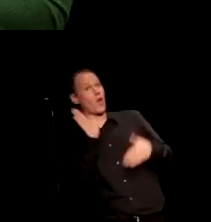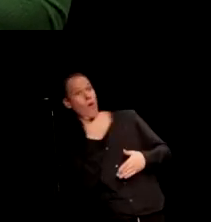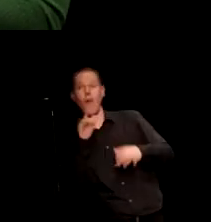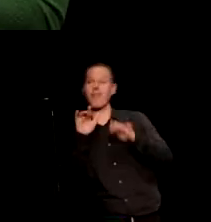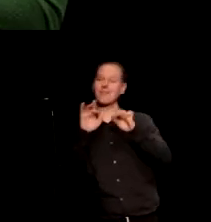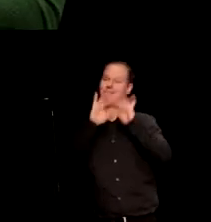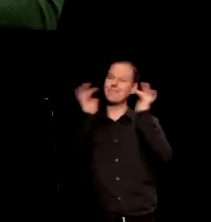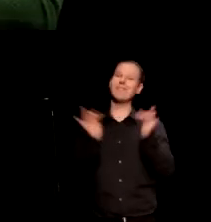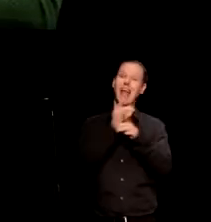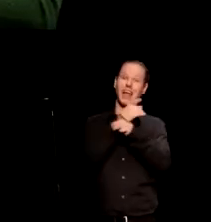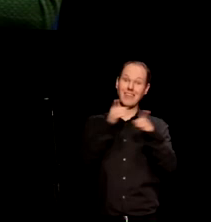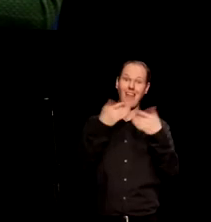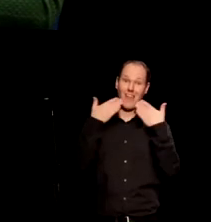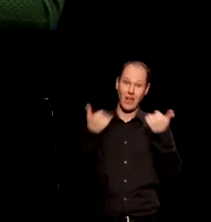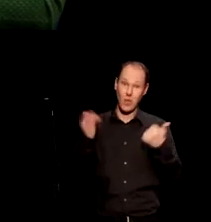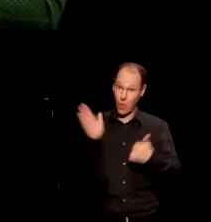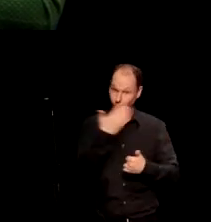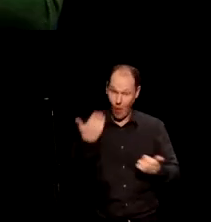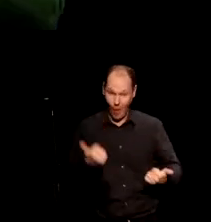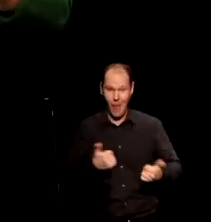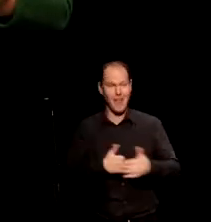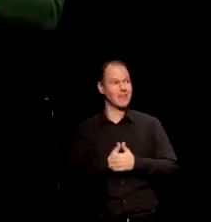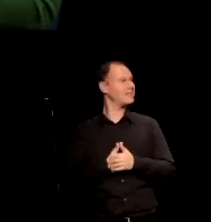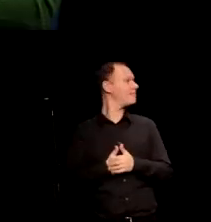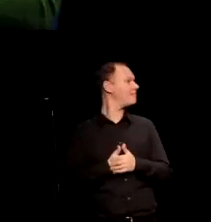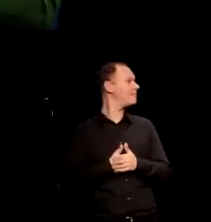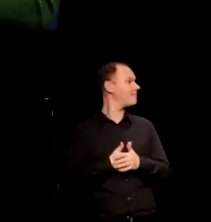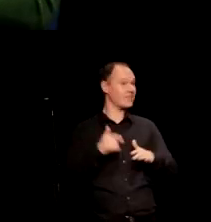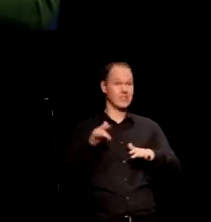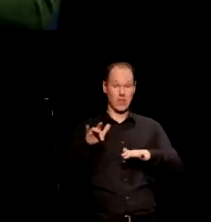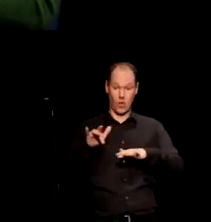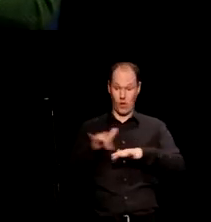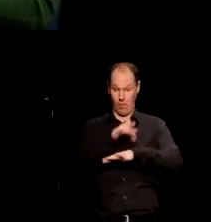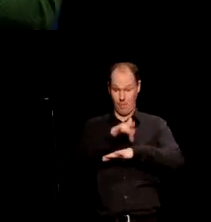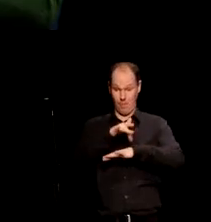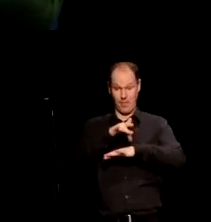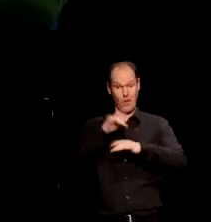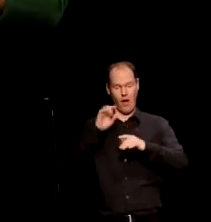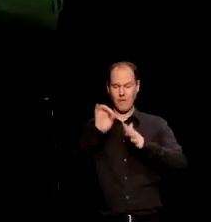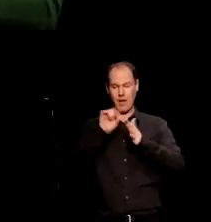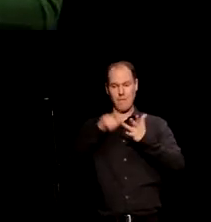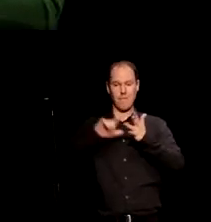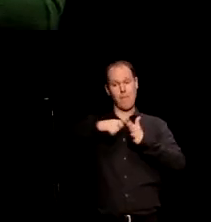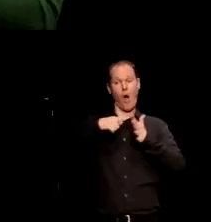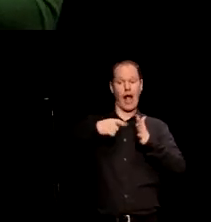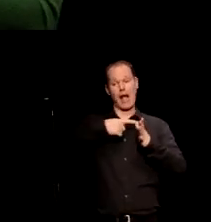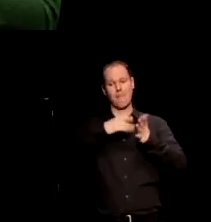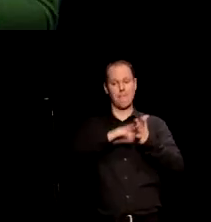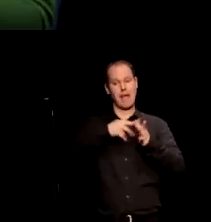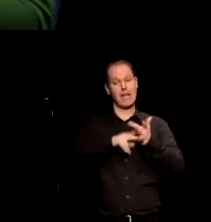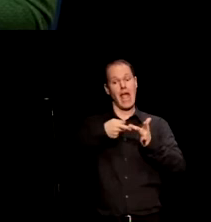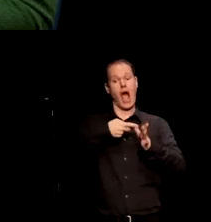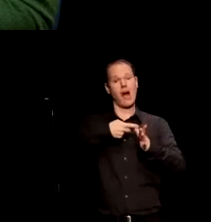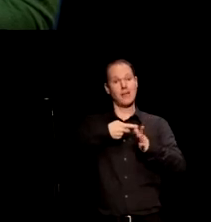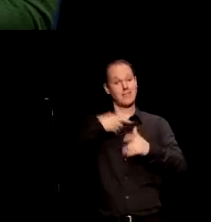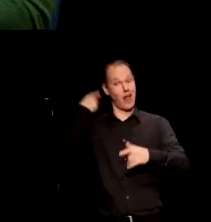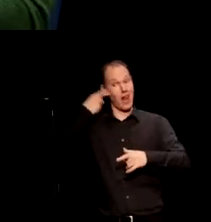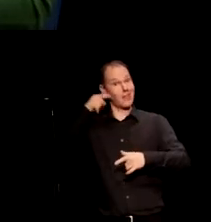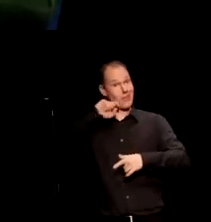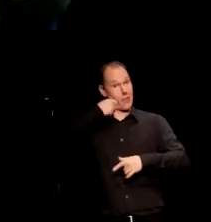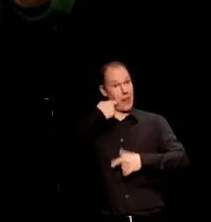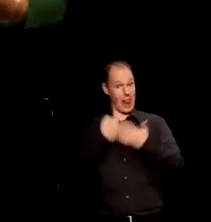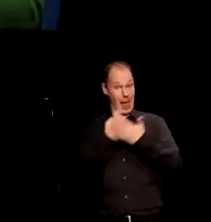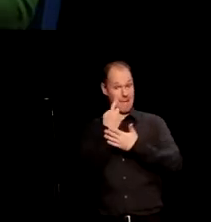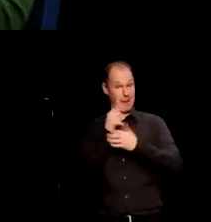on. Fantastic. No, that's, thank you so much. Thank there's a production of Hookamania coming in London. Which we all need to look out